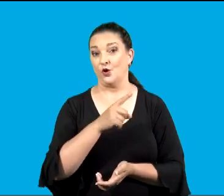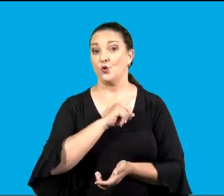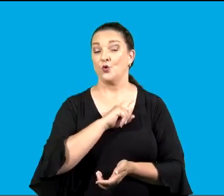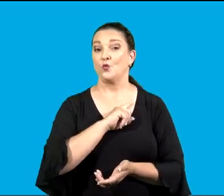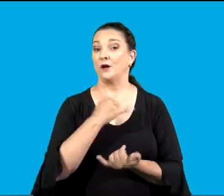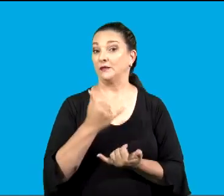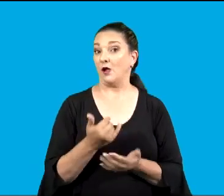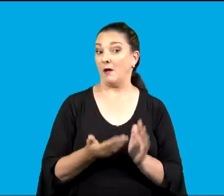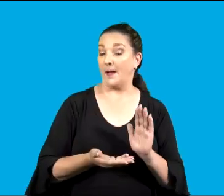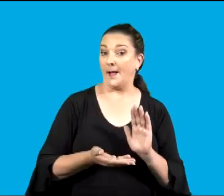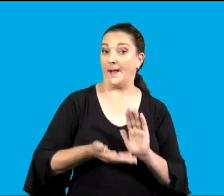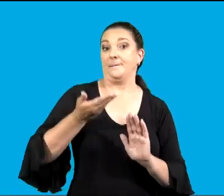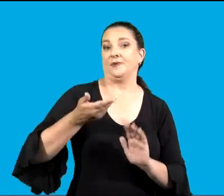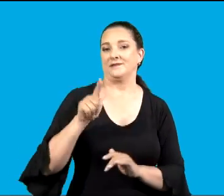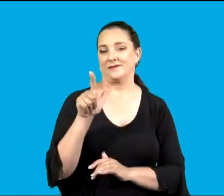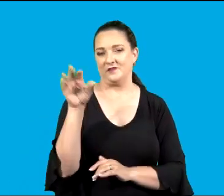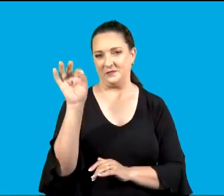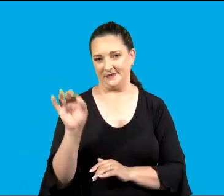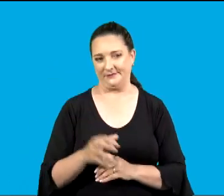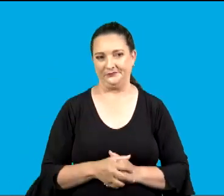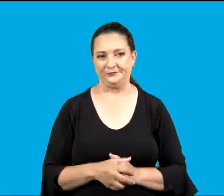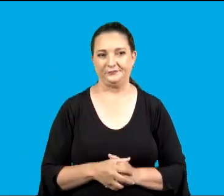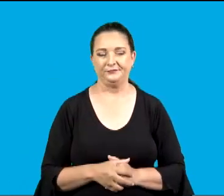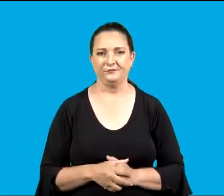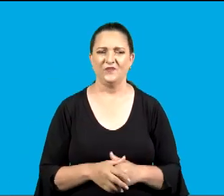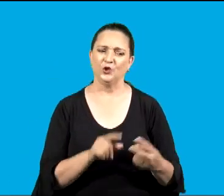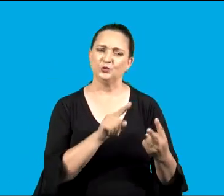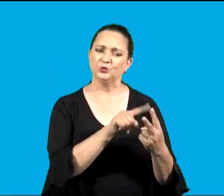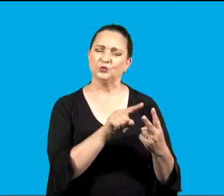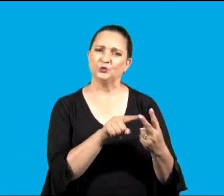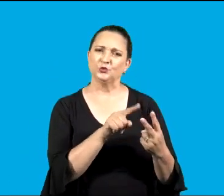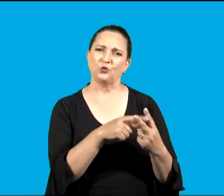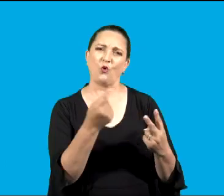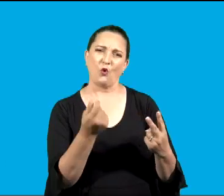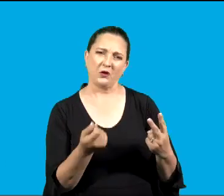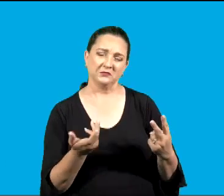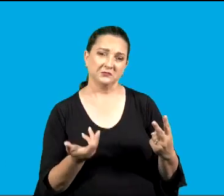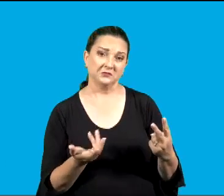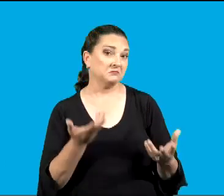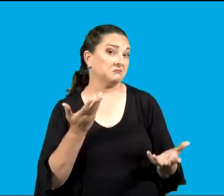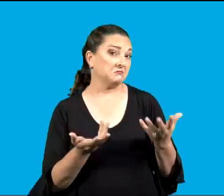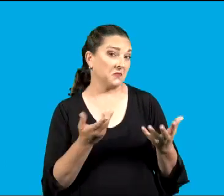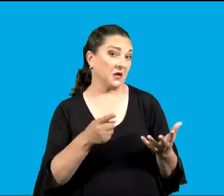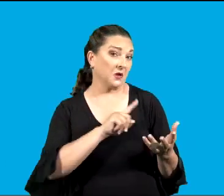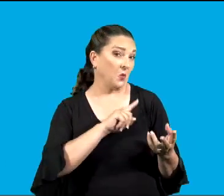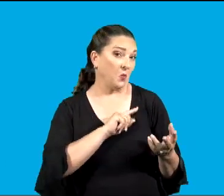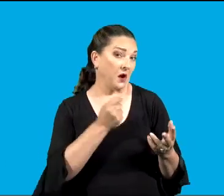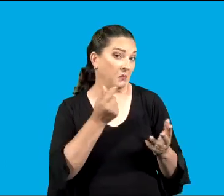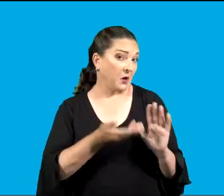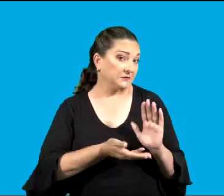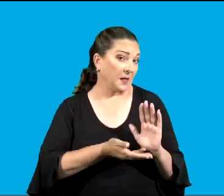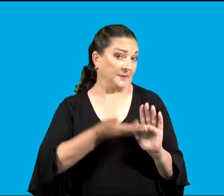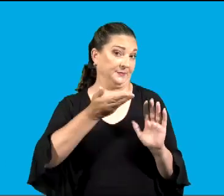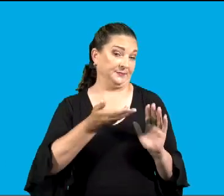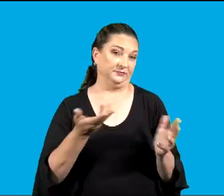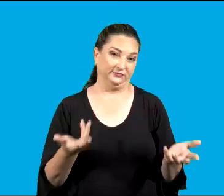inflation rate is at 7%. Okay, so 2 costs that may have contributed